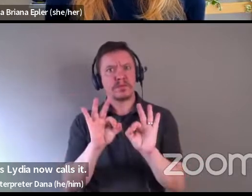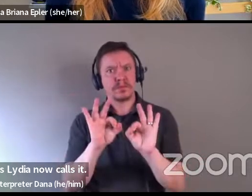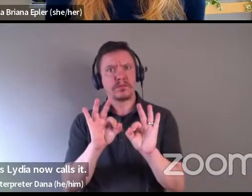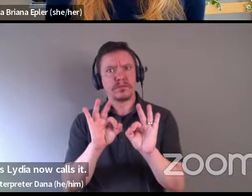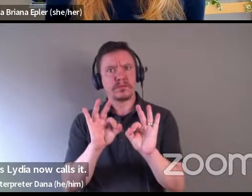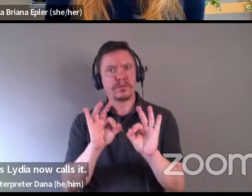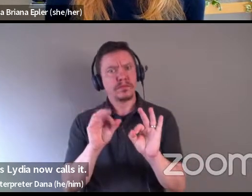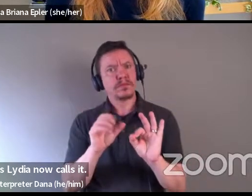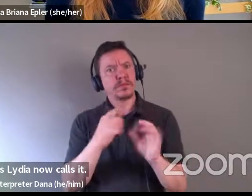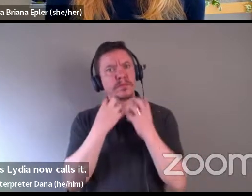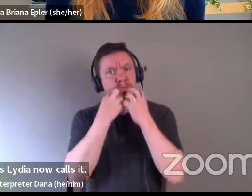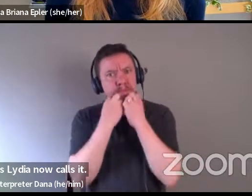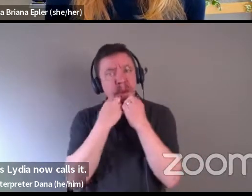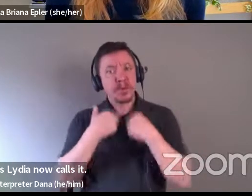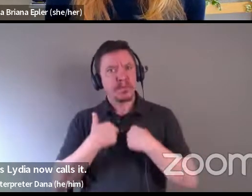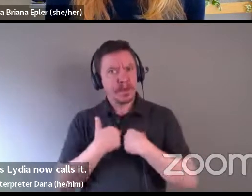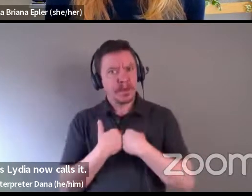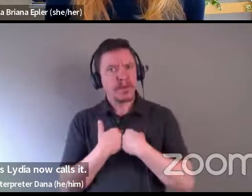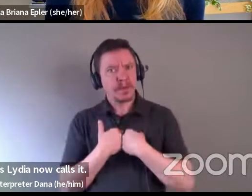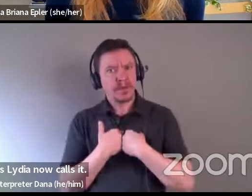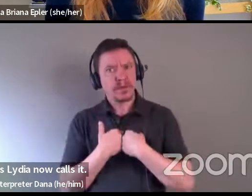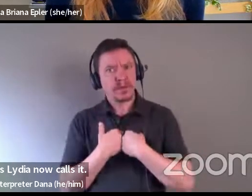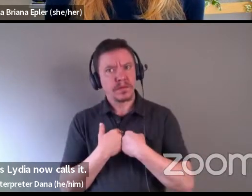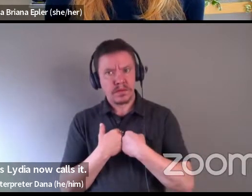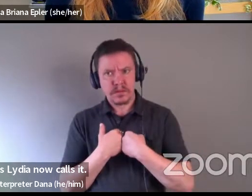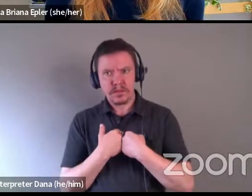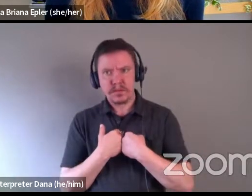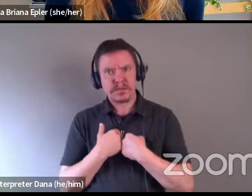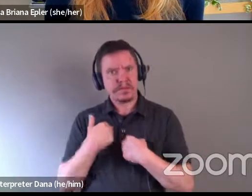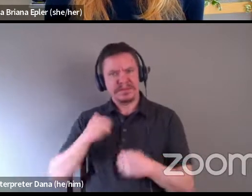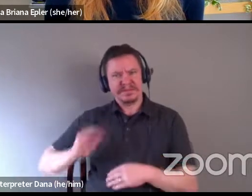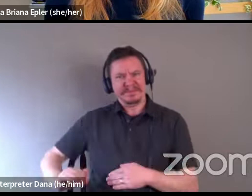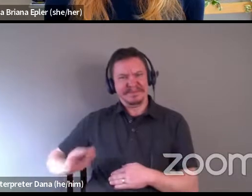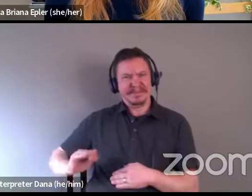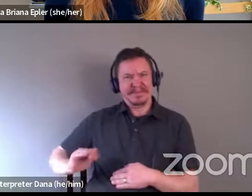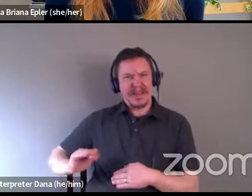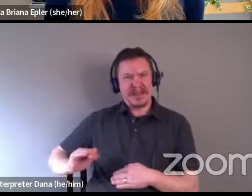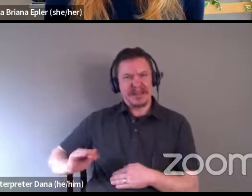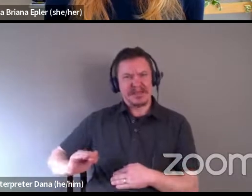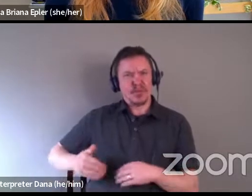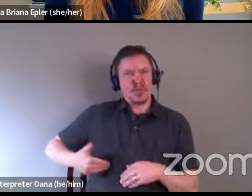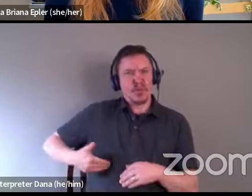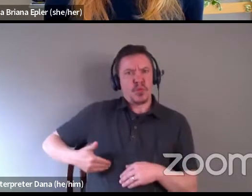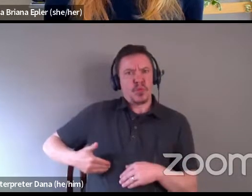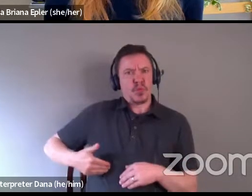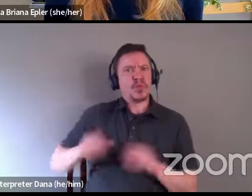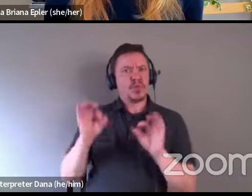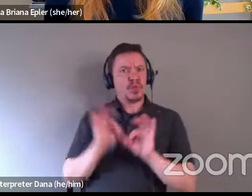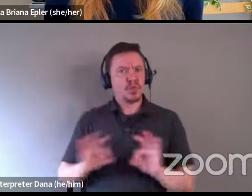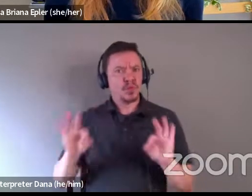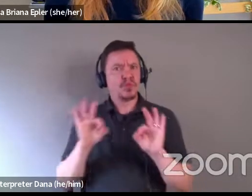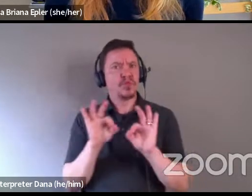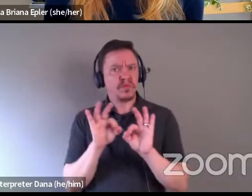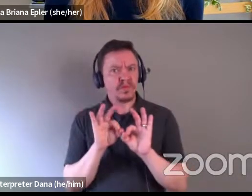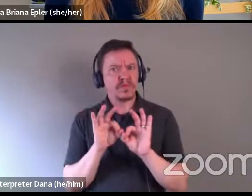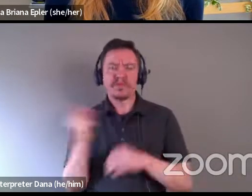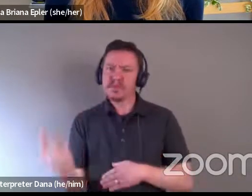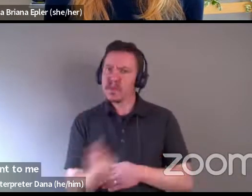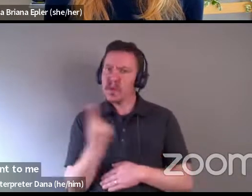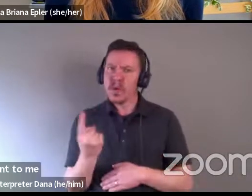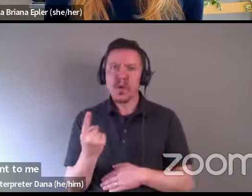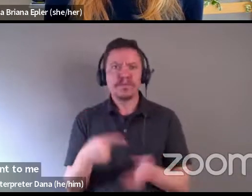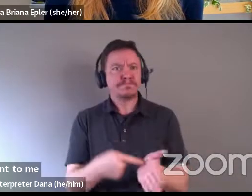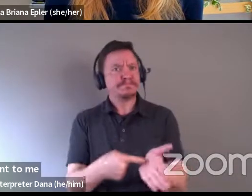to me. And from very early on, I had always insisted